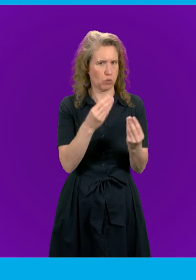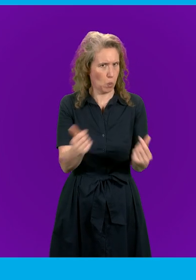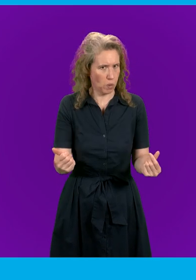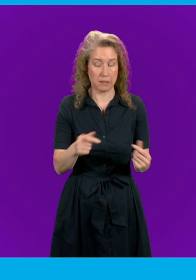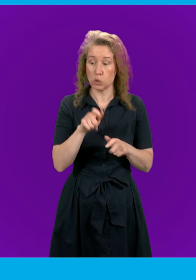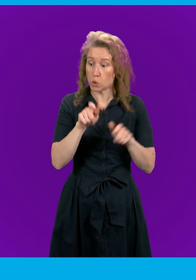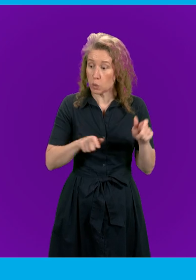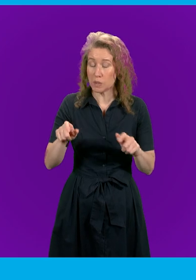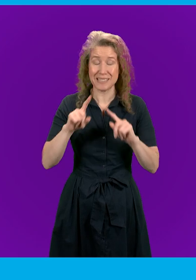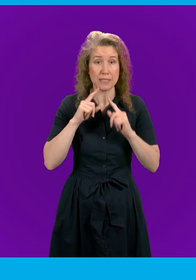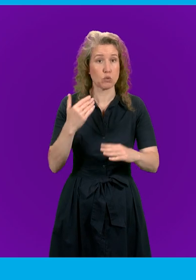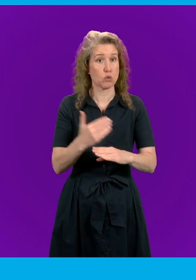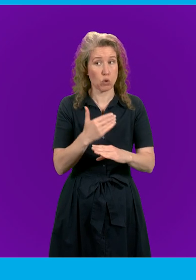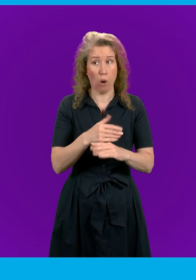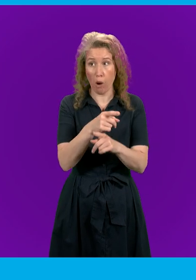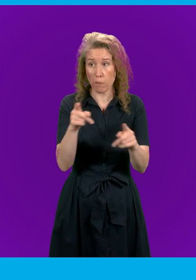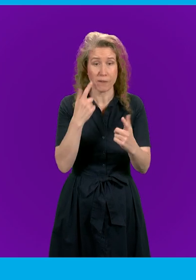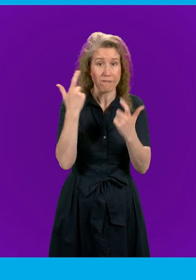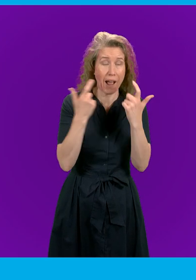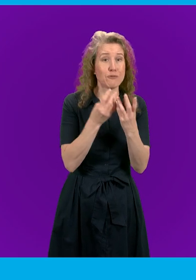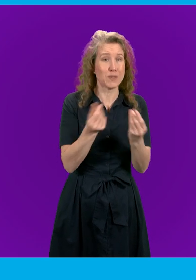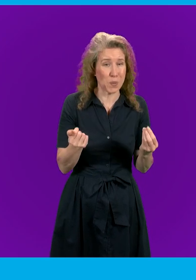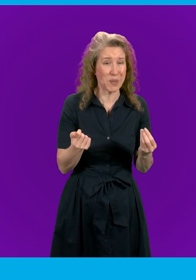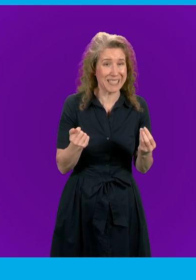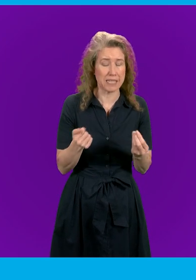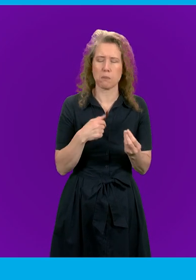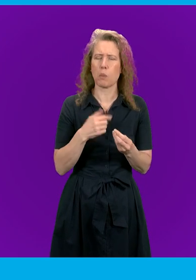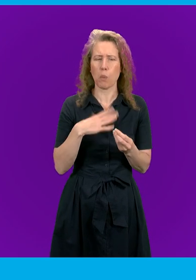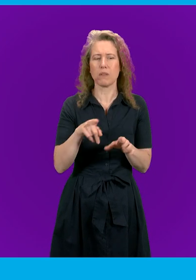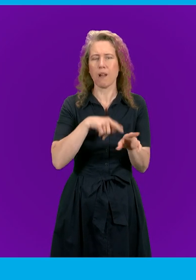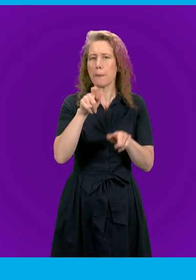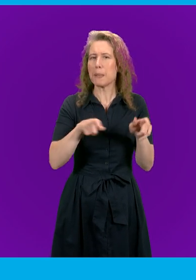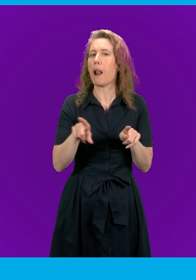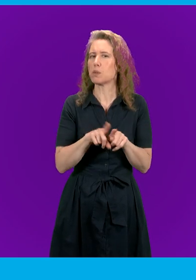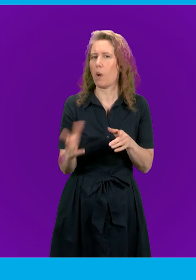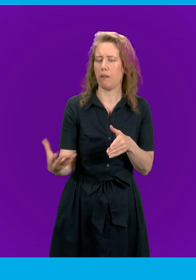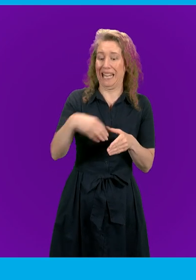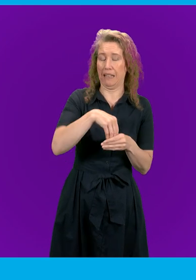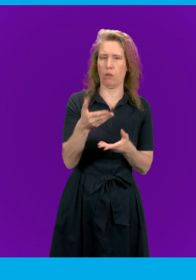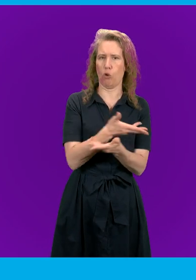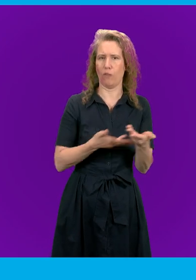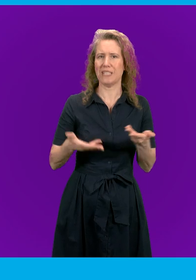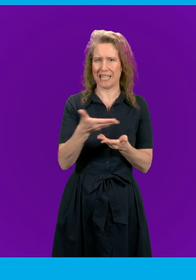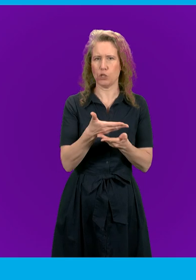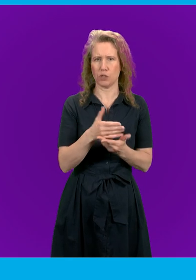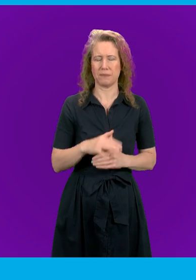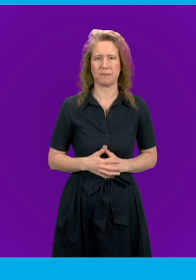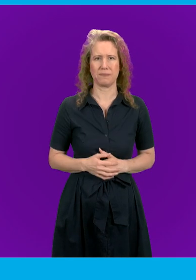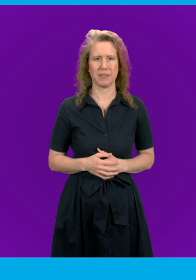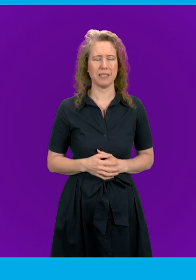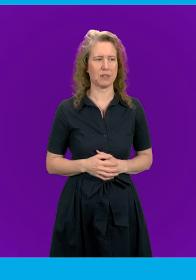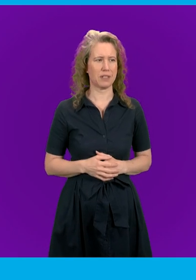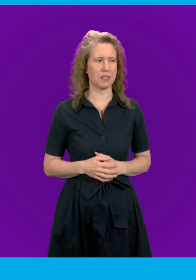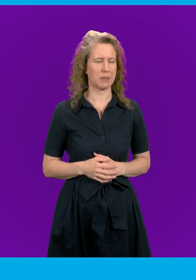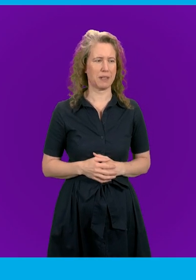or teachers' jobs to seek those resources? But I think that this is part of bringing young people in into these conversations, that then we can signpost as